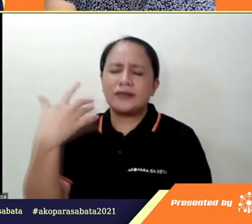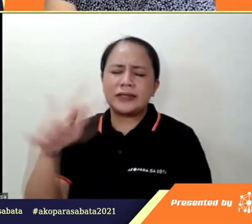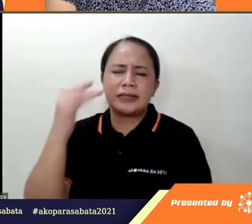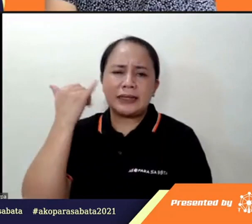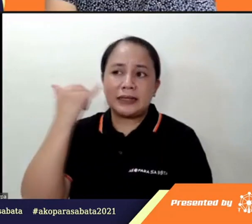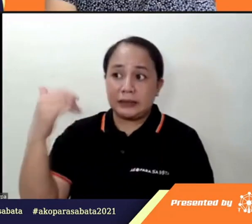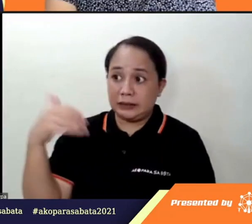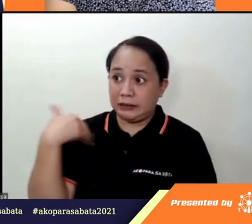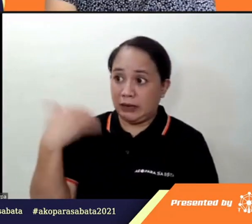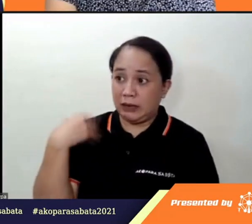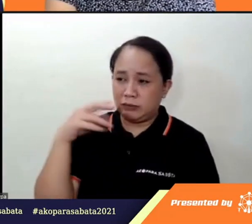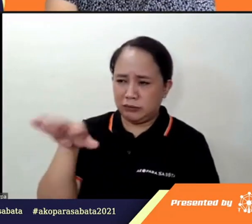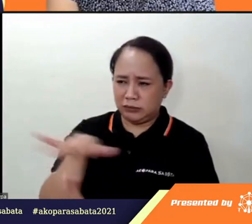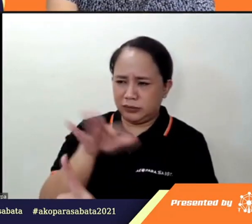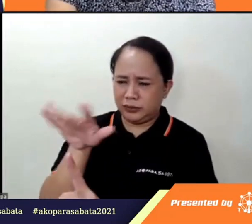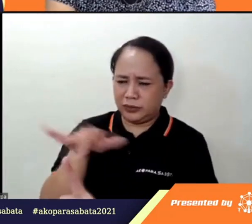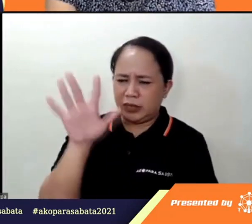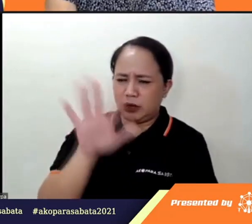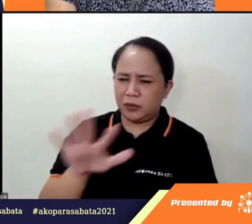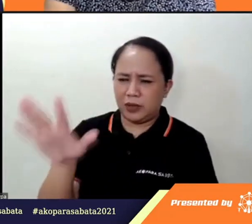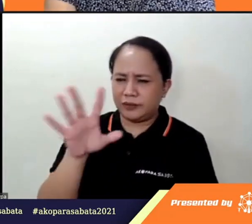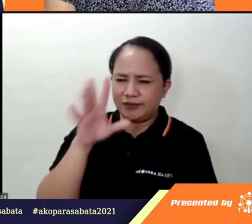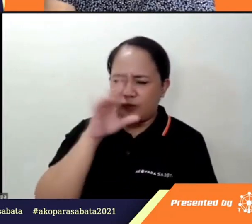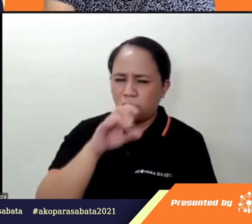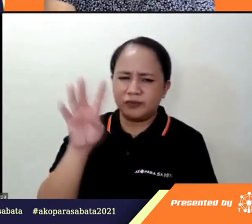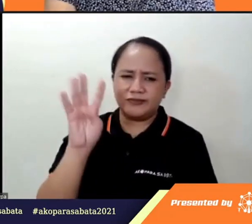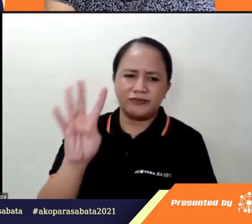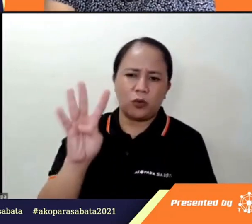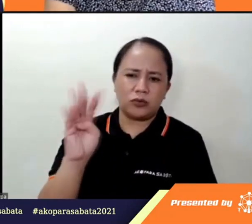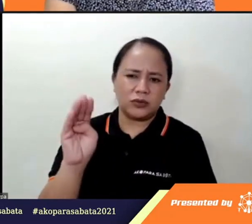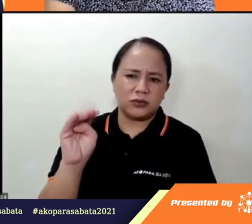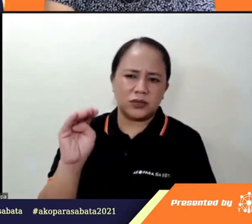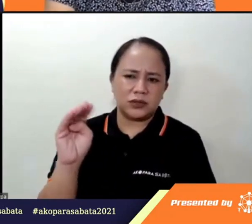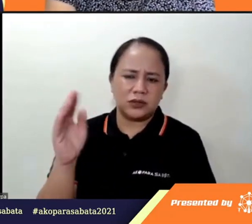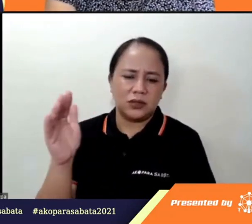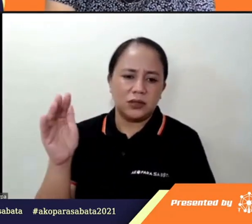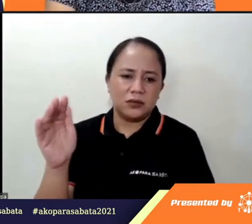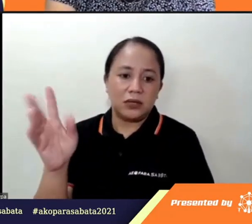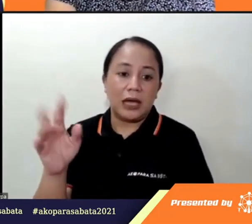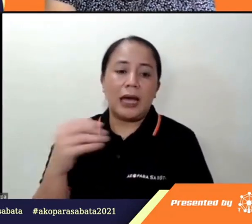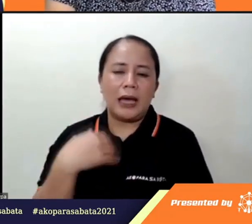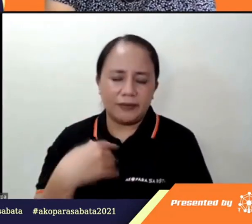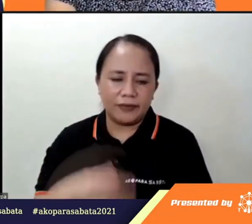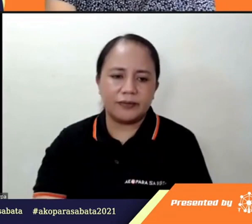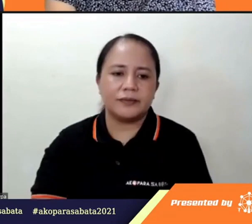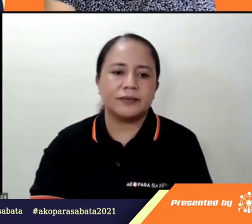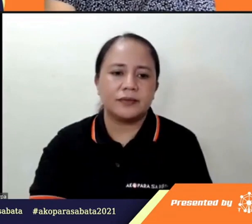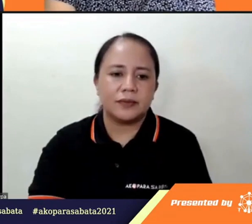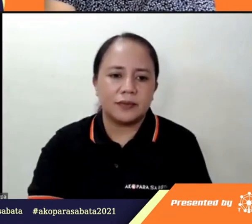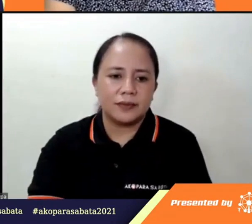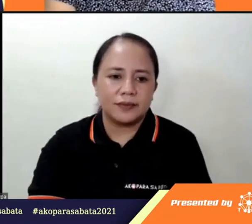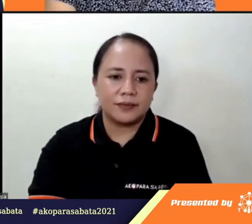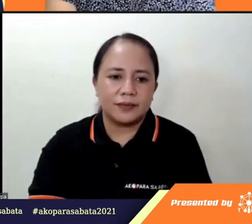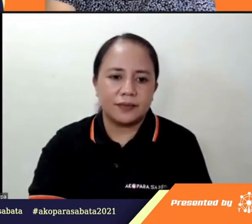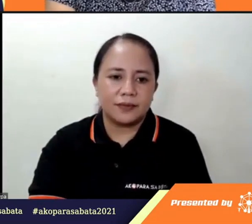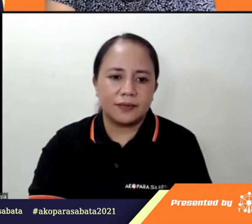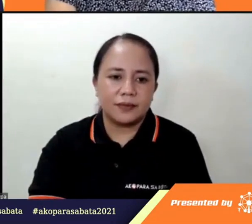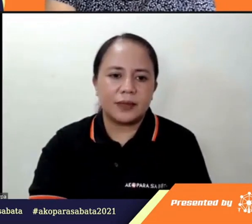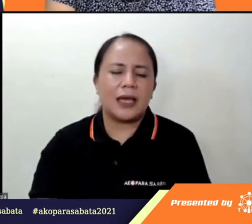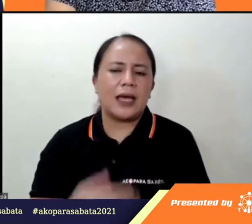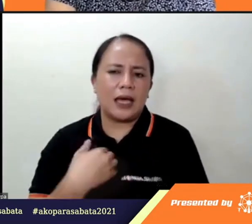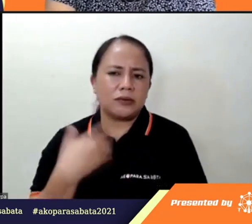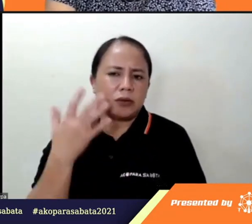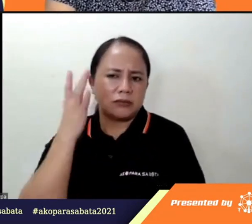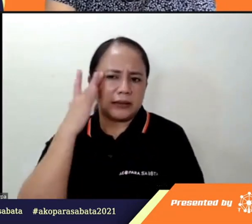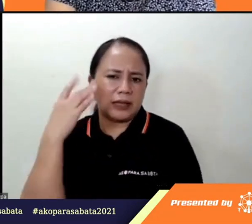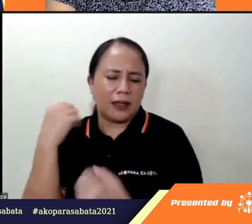their teens, starting mga around 14 years old. Diyan na yan, actually diyan nagpipeak. You know, yung mga mental